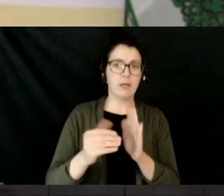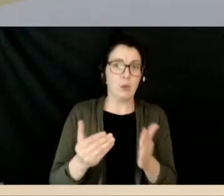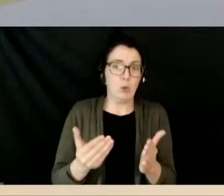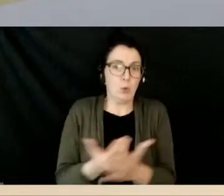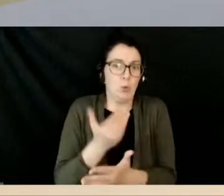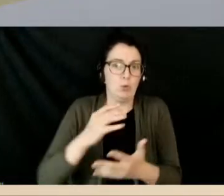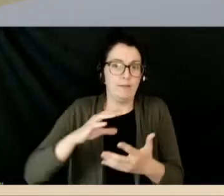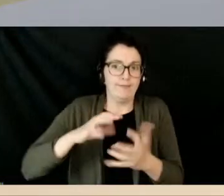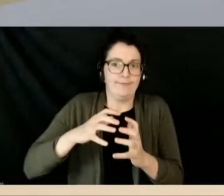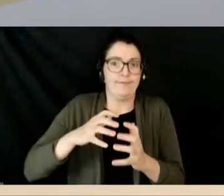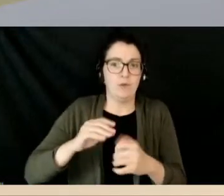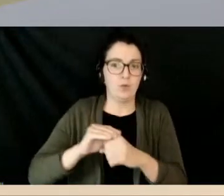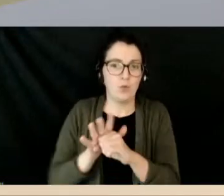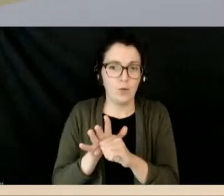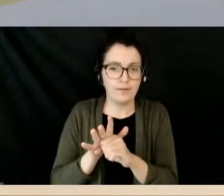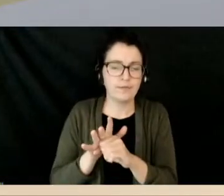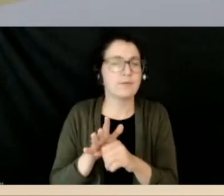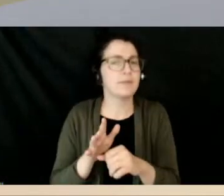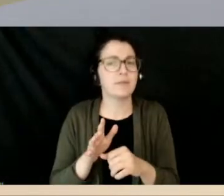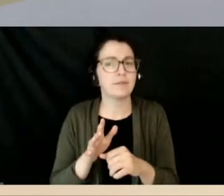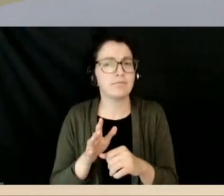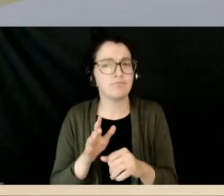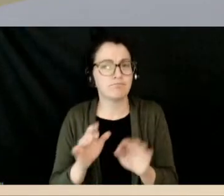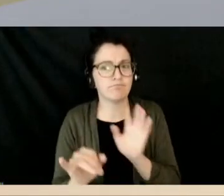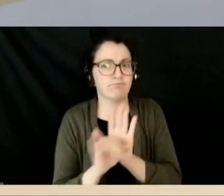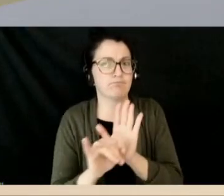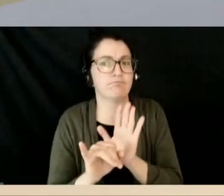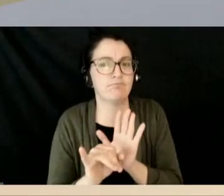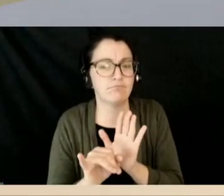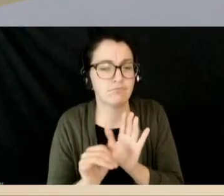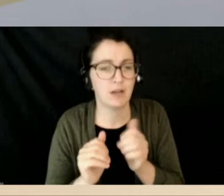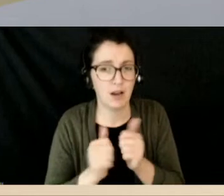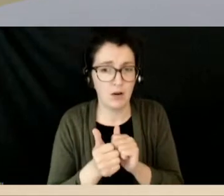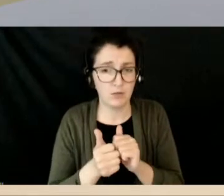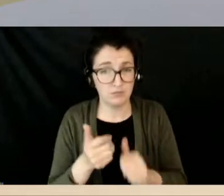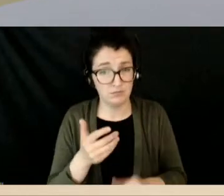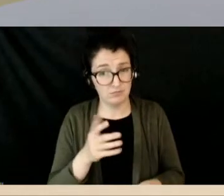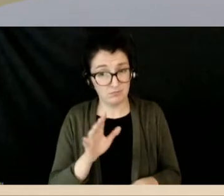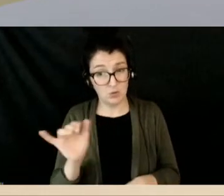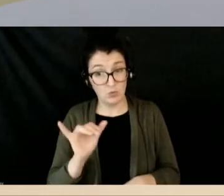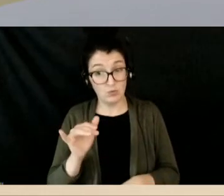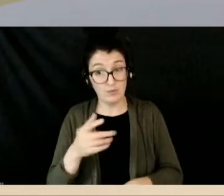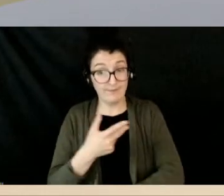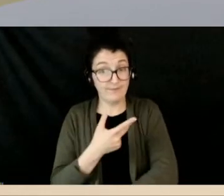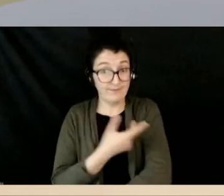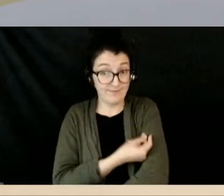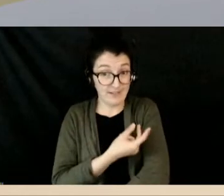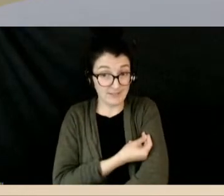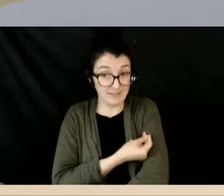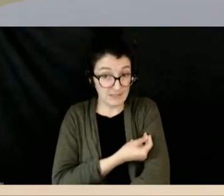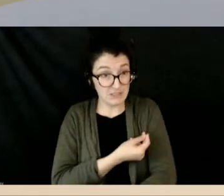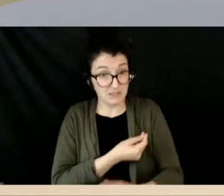plans. Are we fully confident that the current set of vaccines would mitigate any of those concerns?